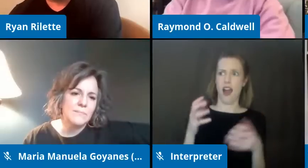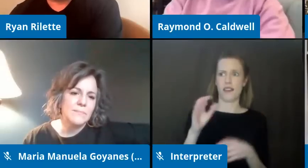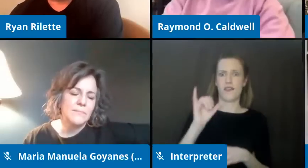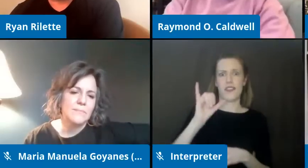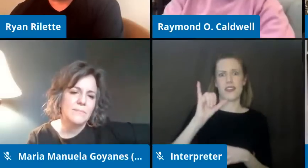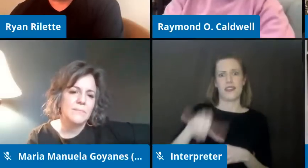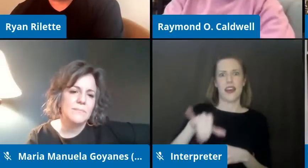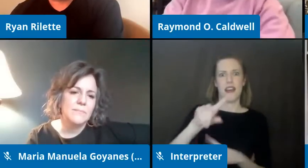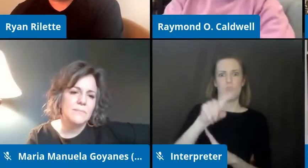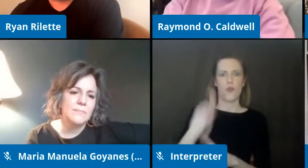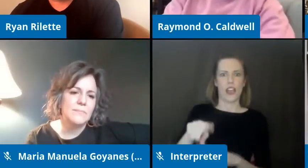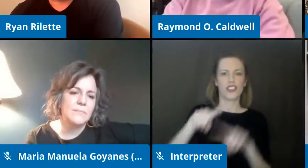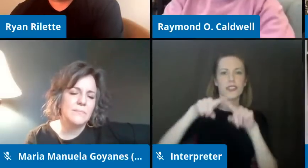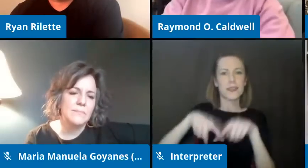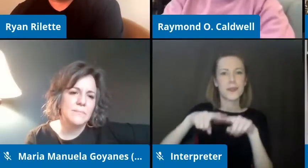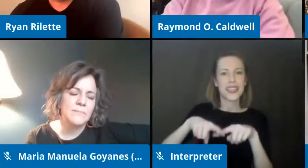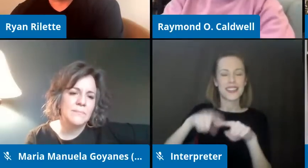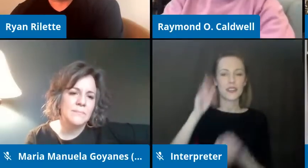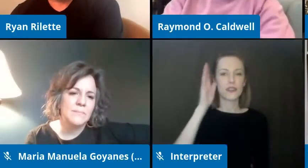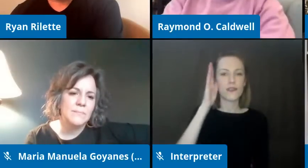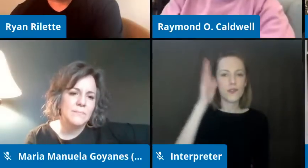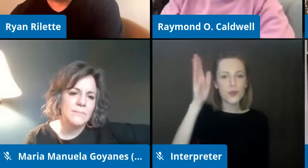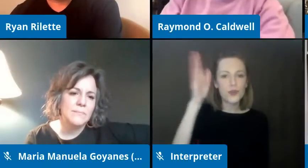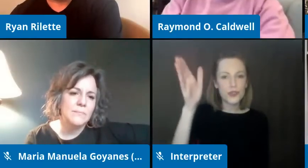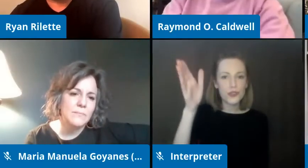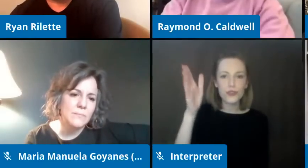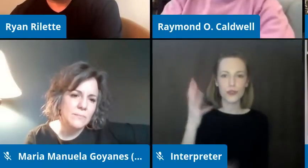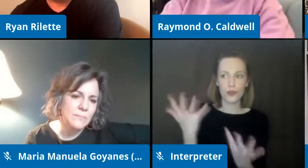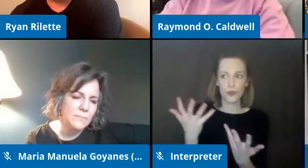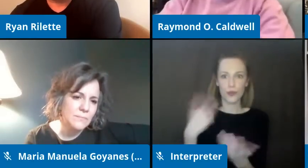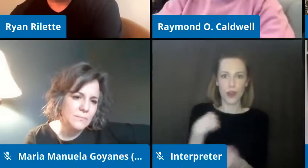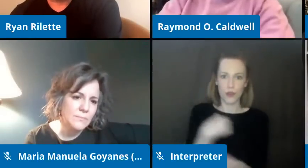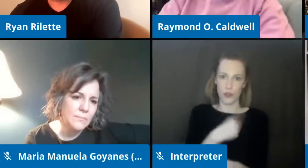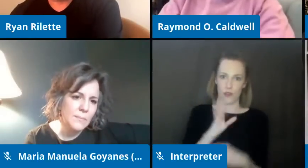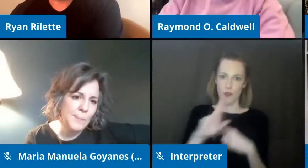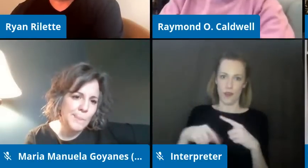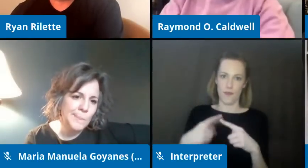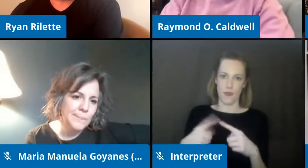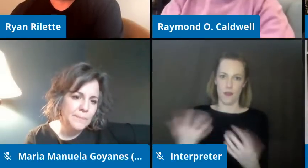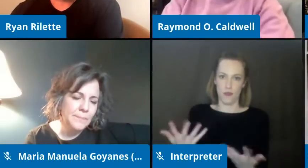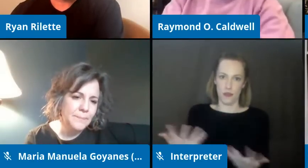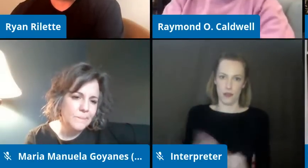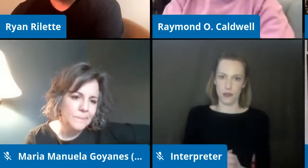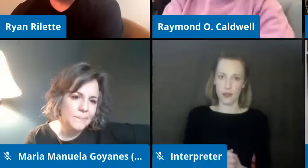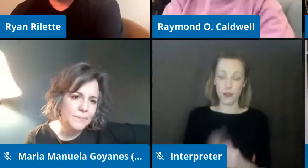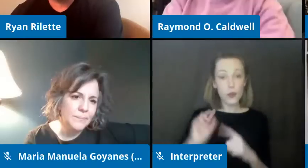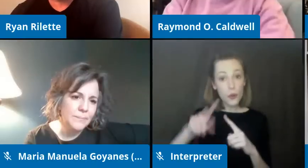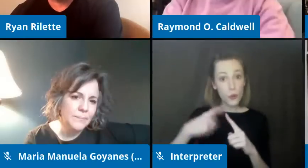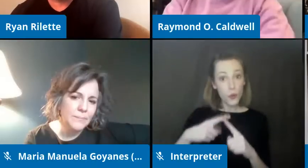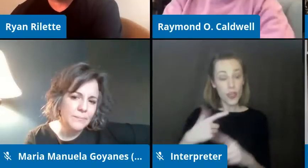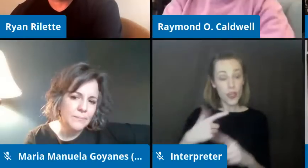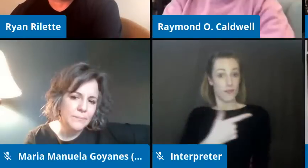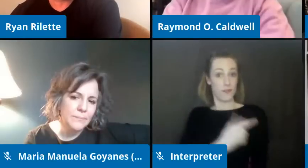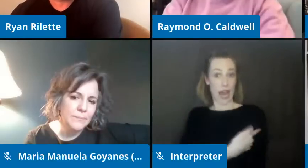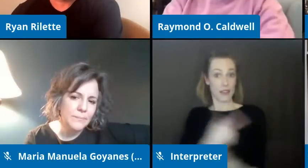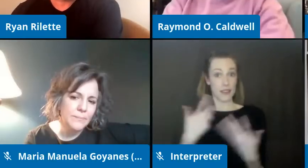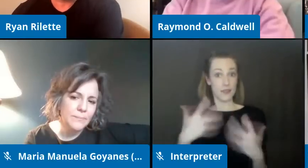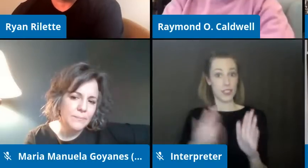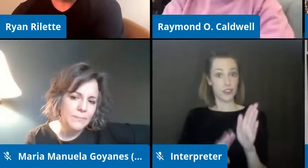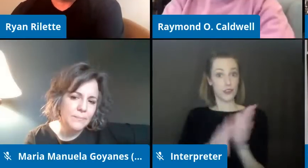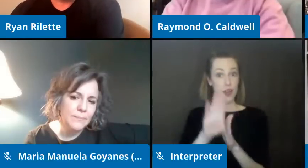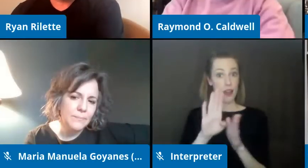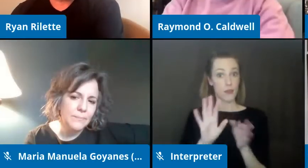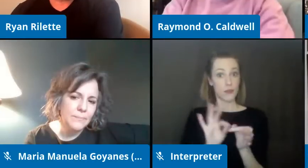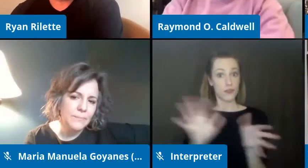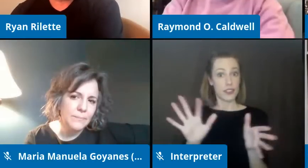right? I think, you know, once a vaccine is developed, this is I do think it will be a period of